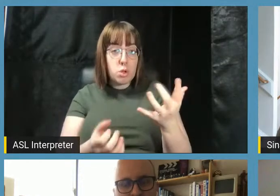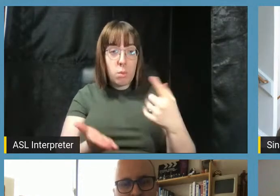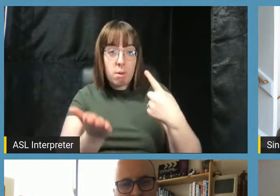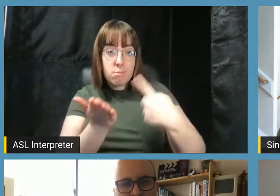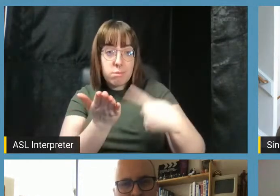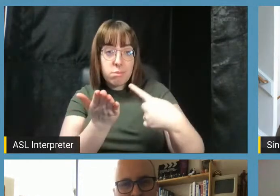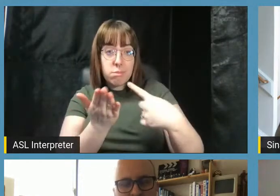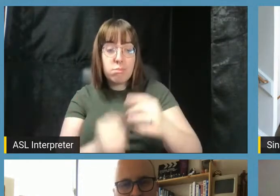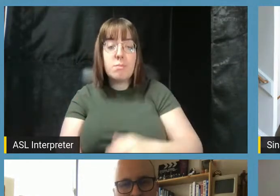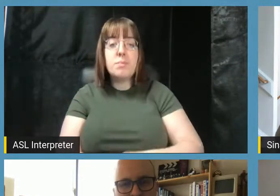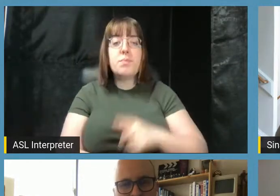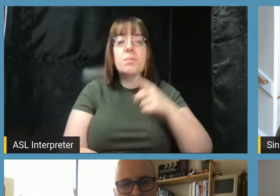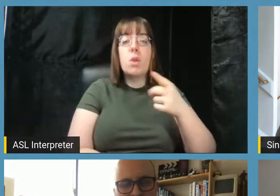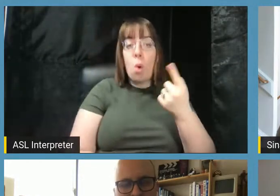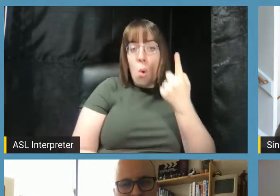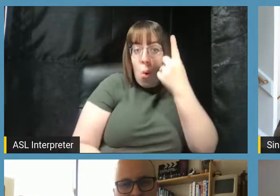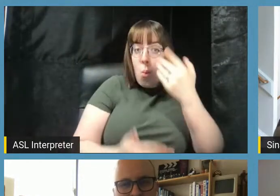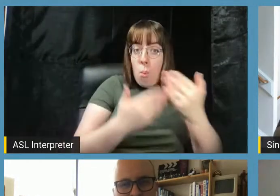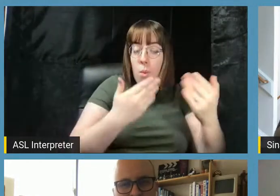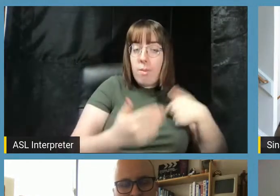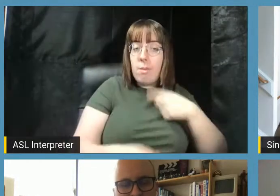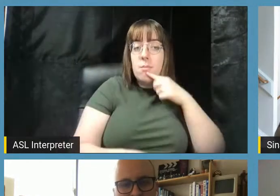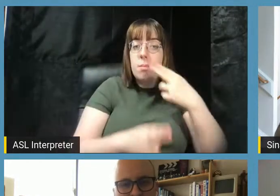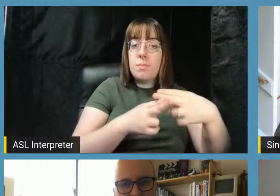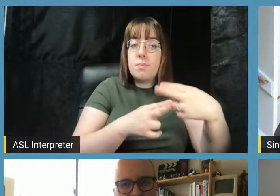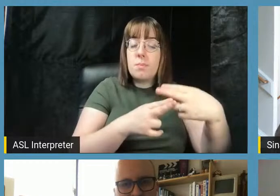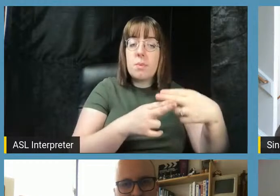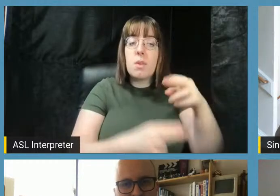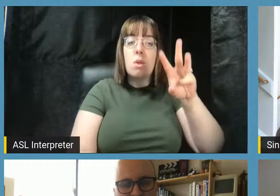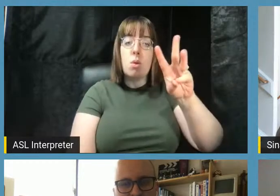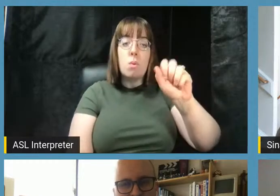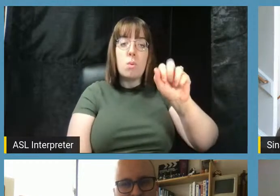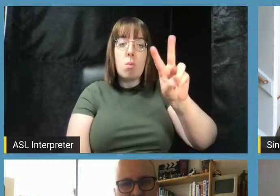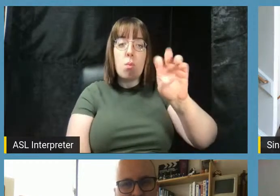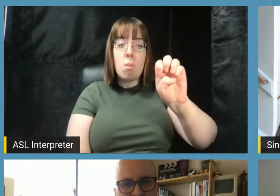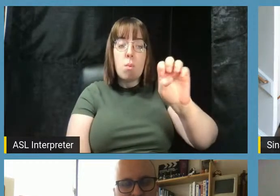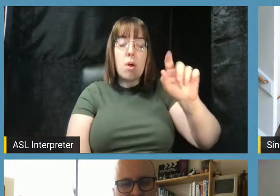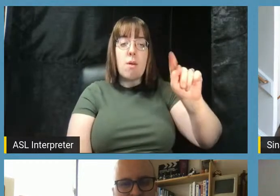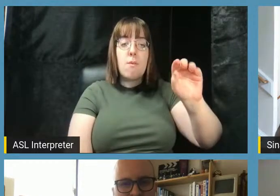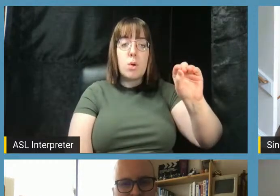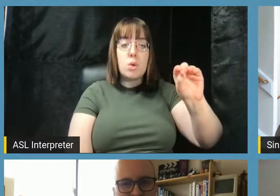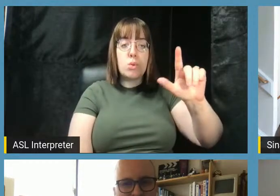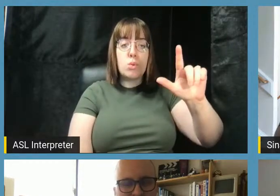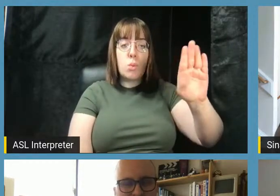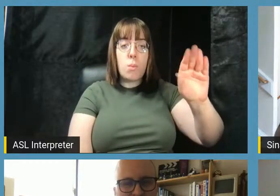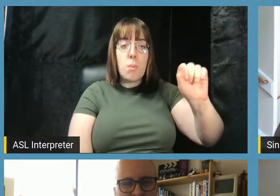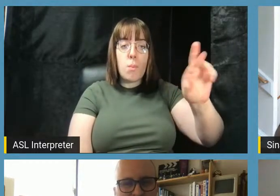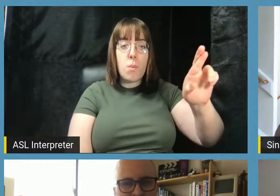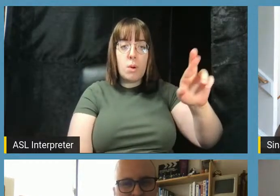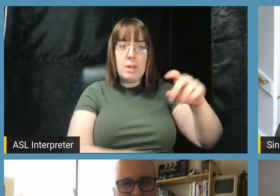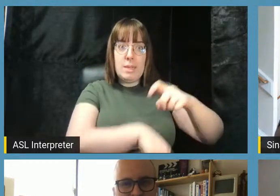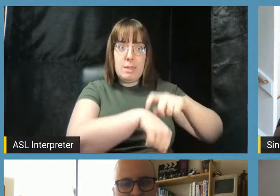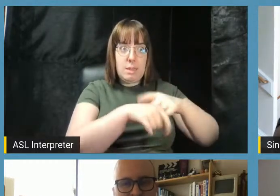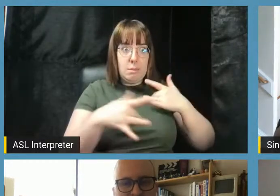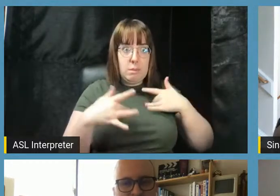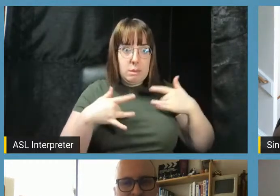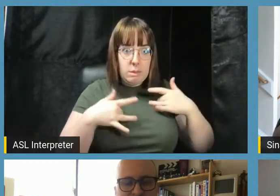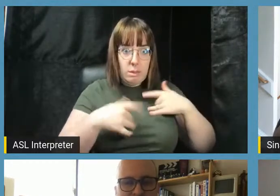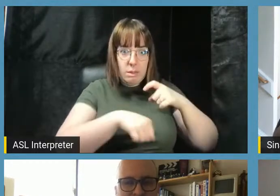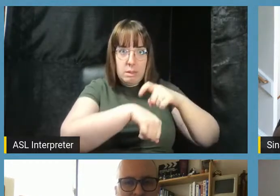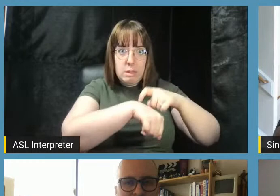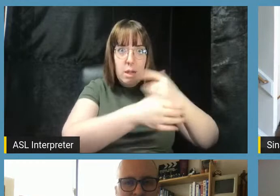presentation? I had one thing I'd mention. We glossed over the Wave toolbar just because we were worried about time a little bit, but the